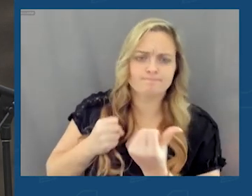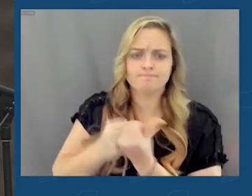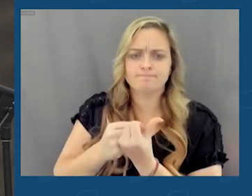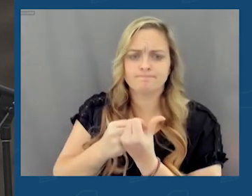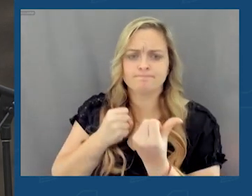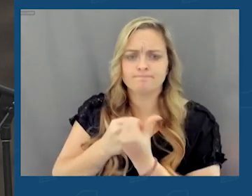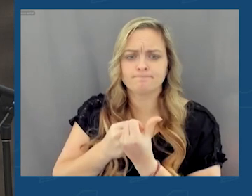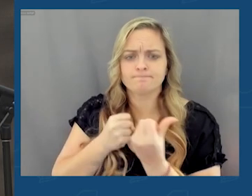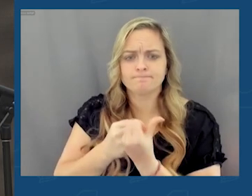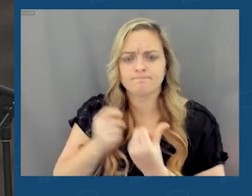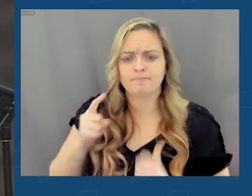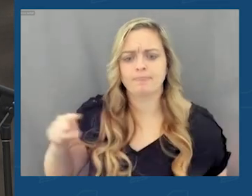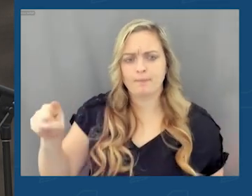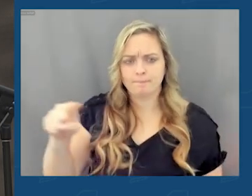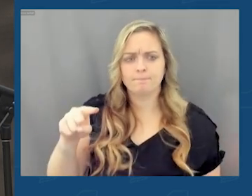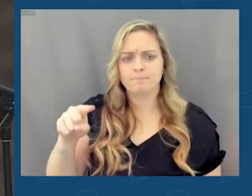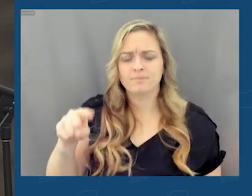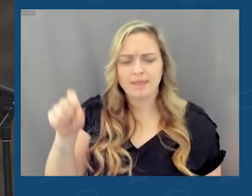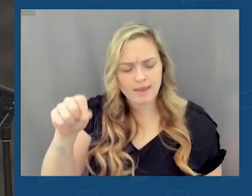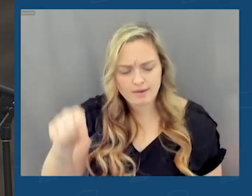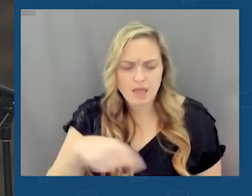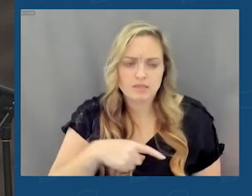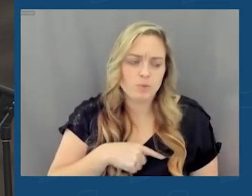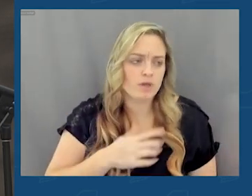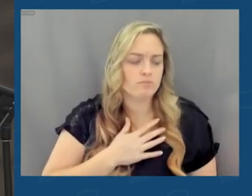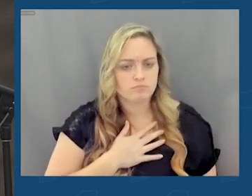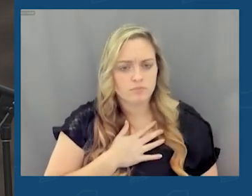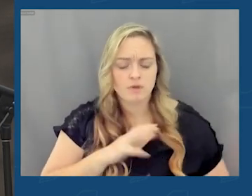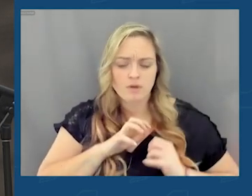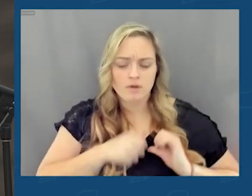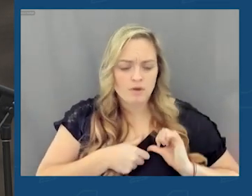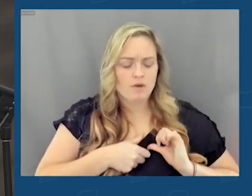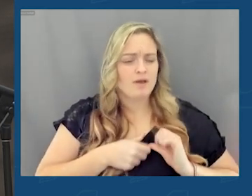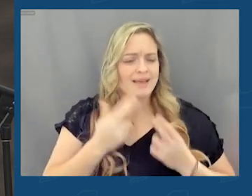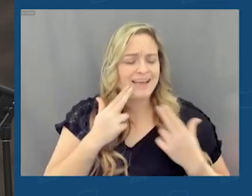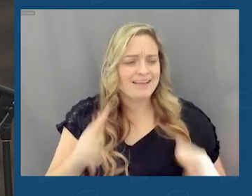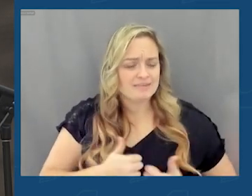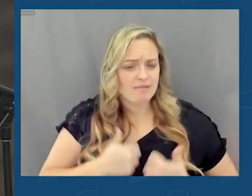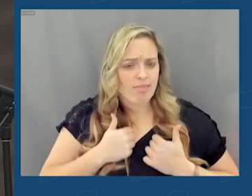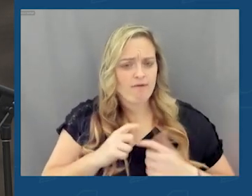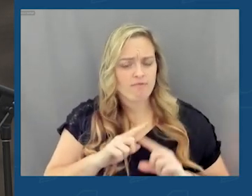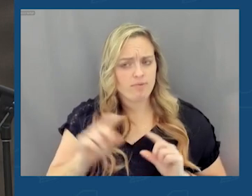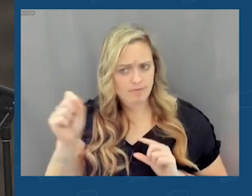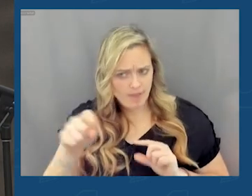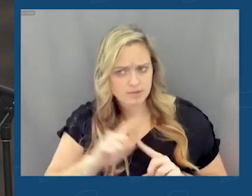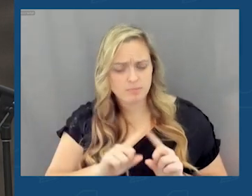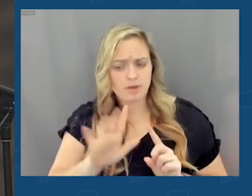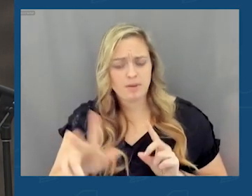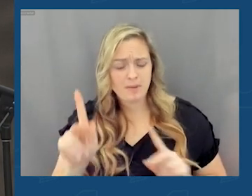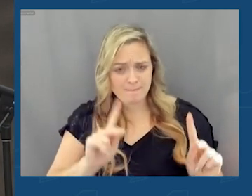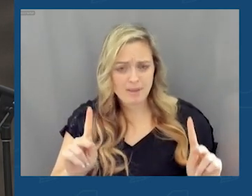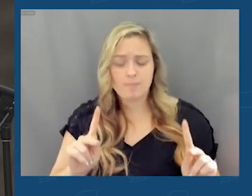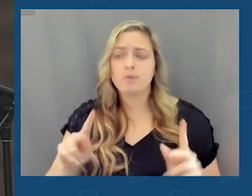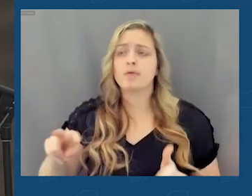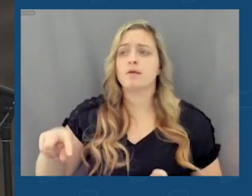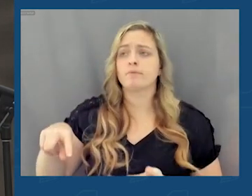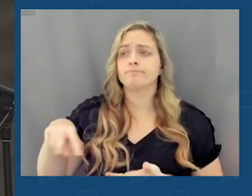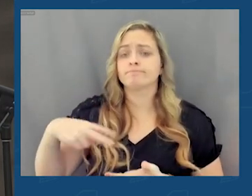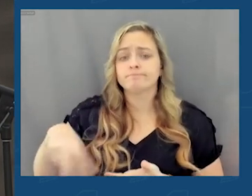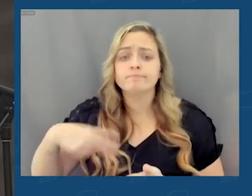them. And yes, we mourn the loss of any innocent life, but the people who are dancing at